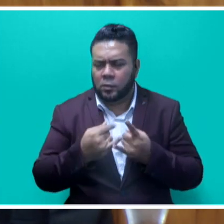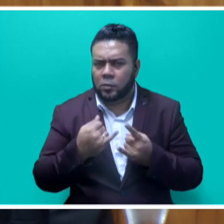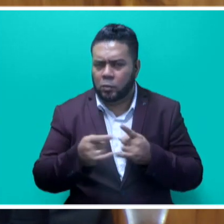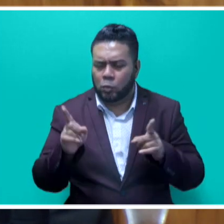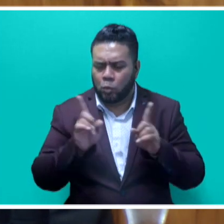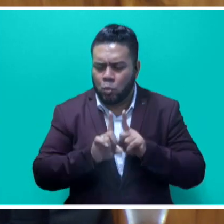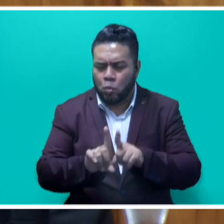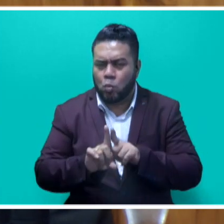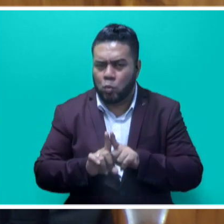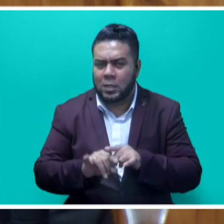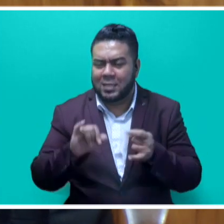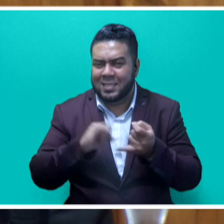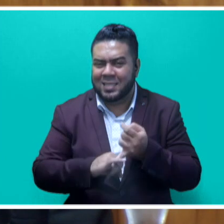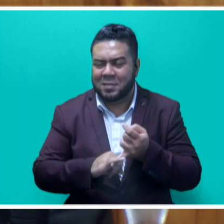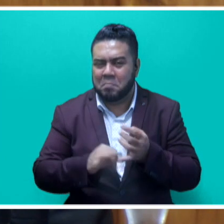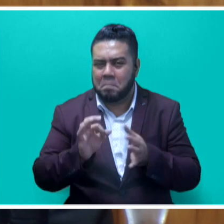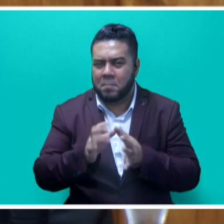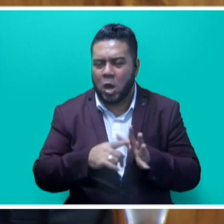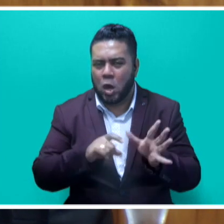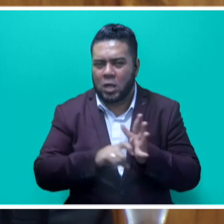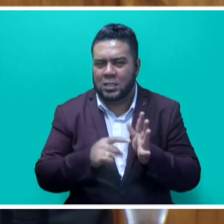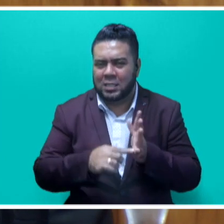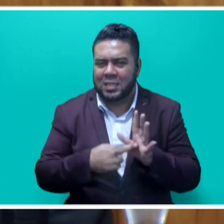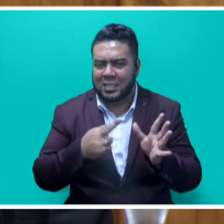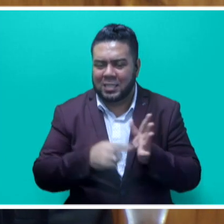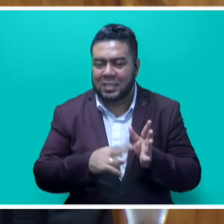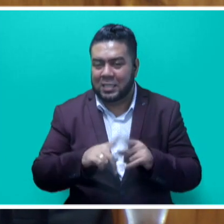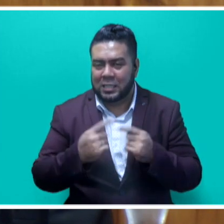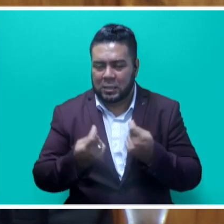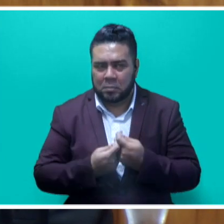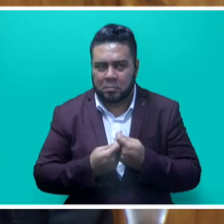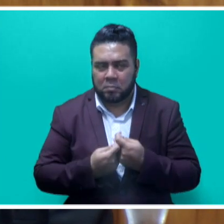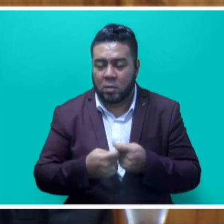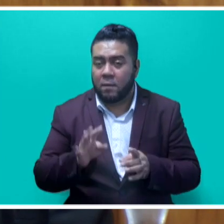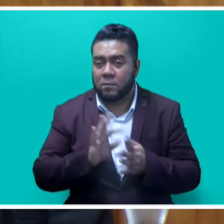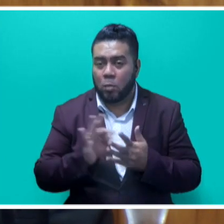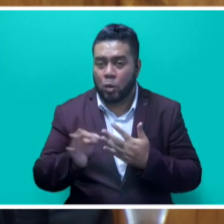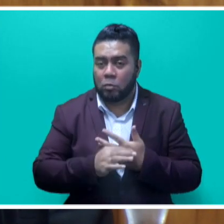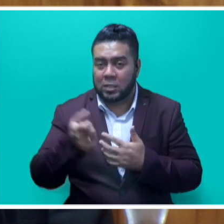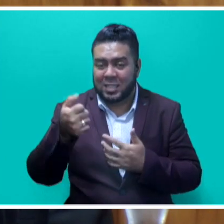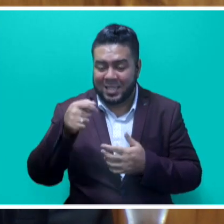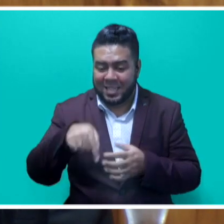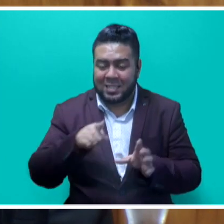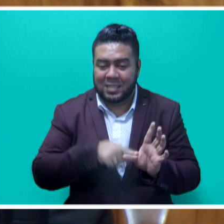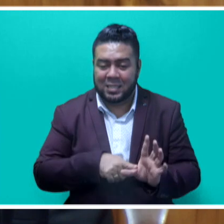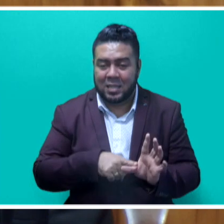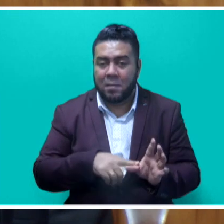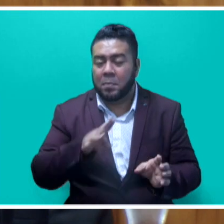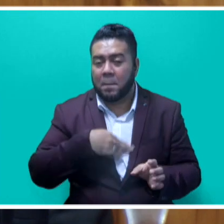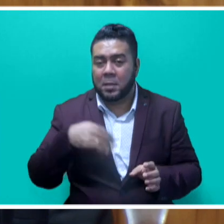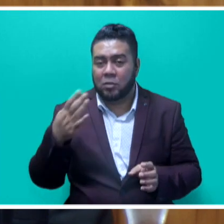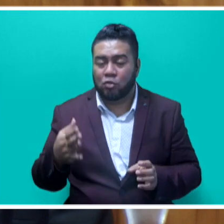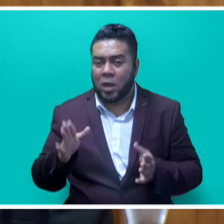the Spartan team in the lead-up to the November event. On February 6 this year, the Ministry signed